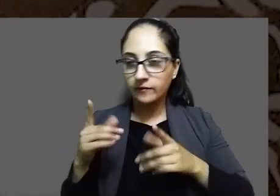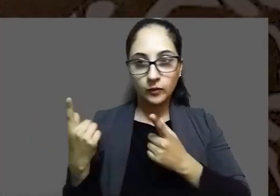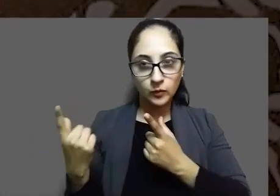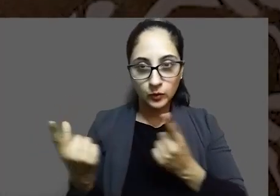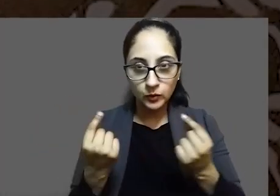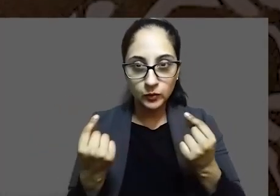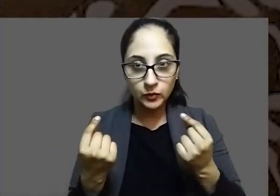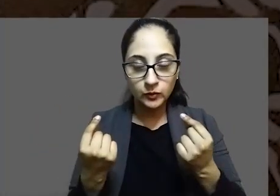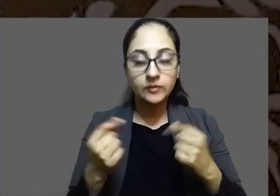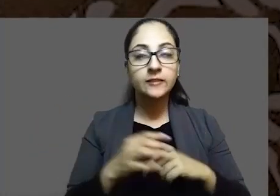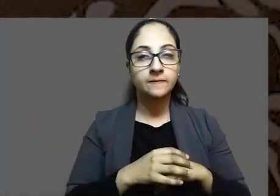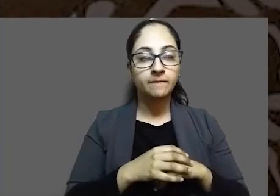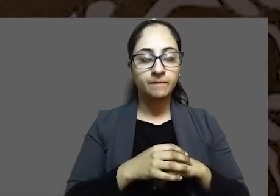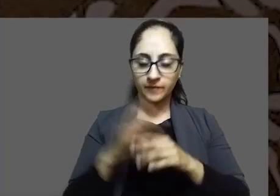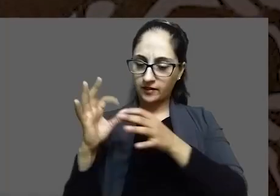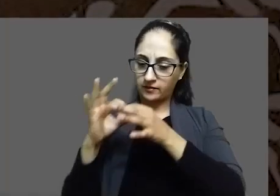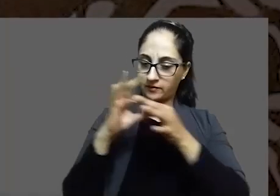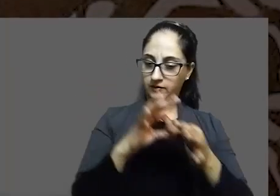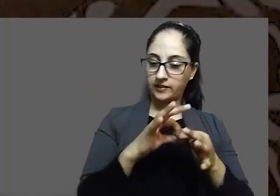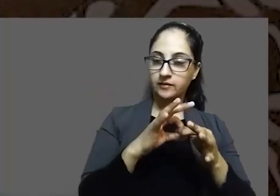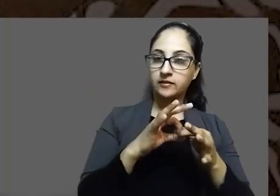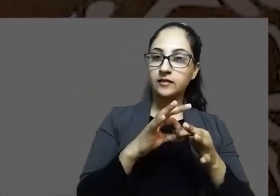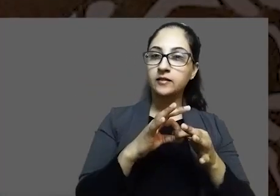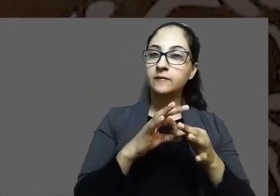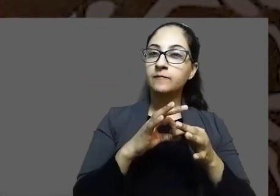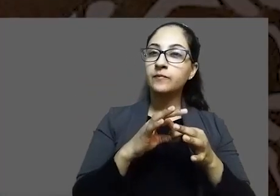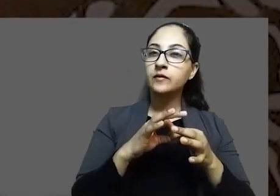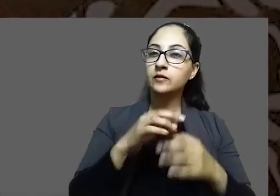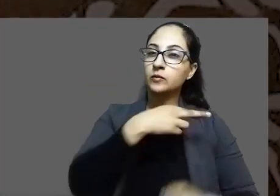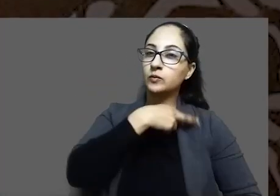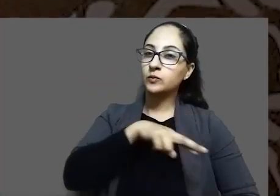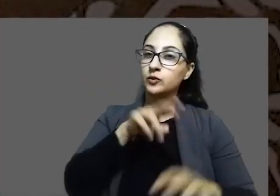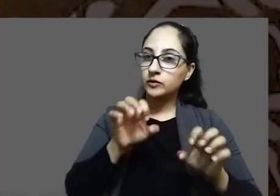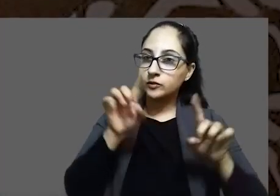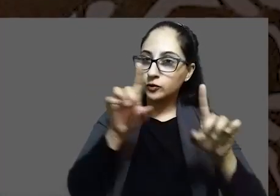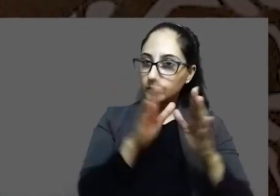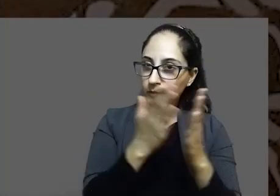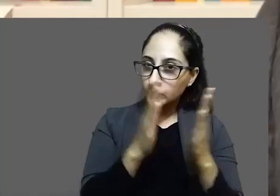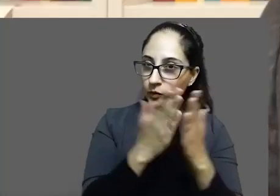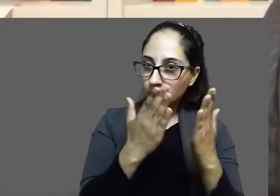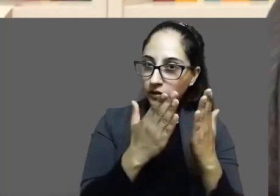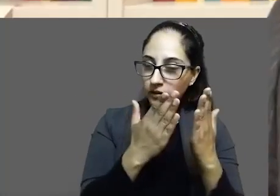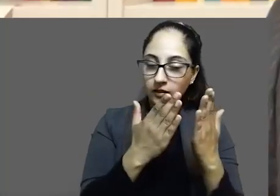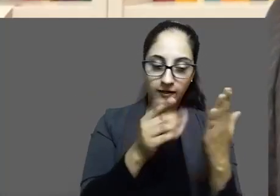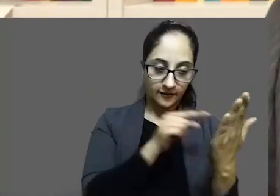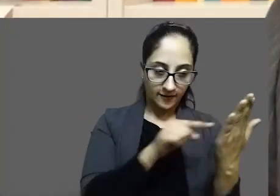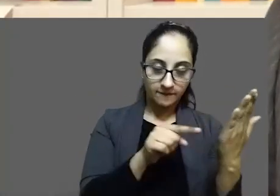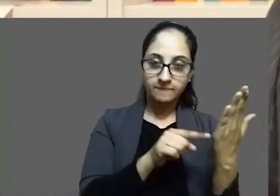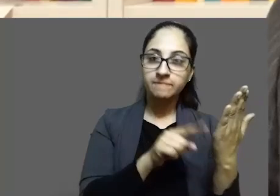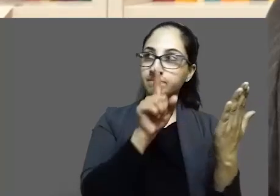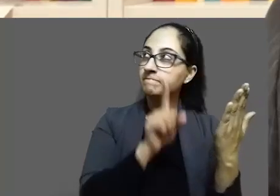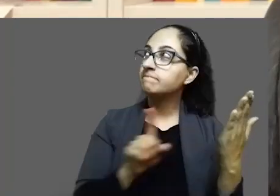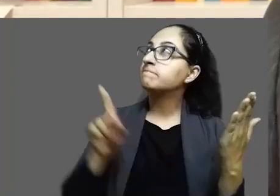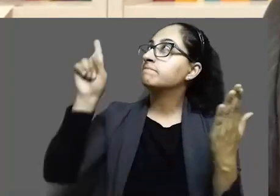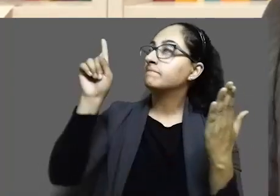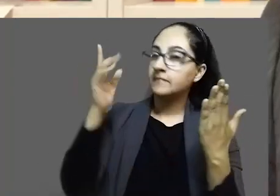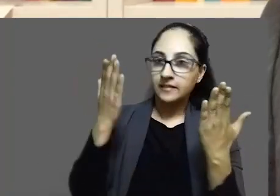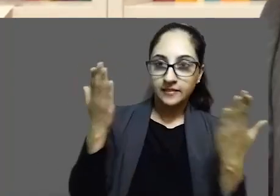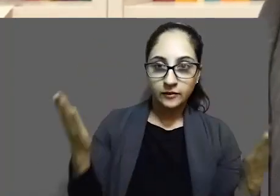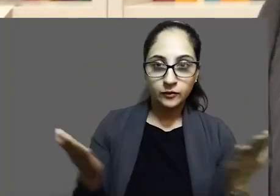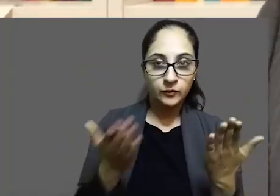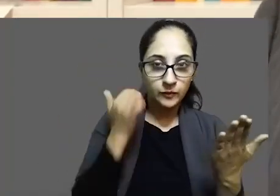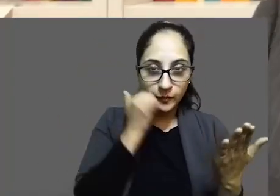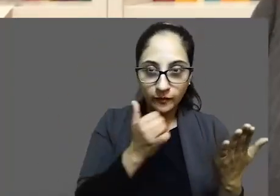God consciousness, and how we should strive to act in a way to please Him. Rina, you're so